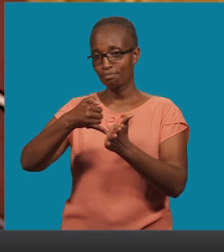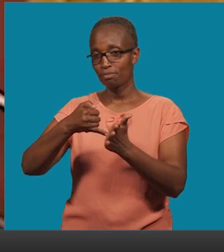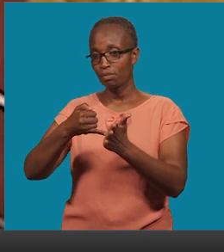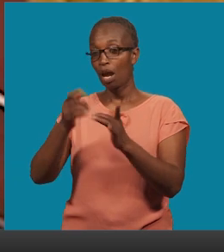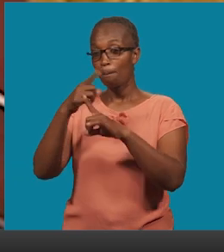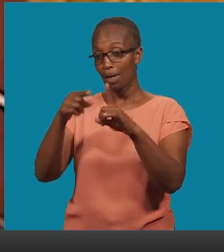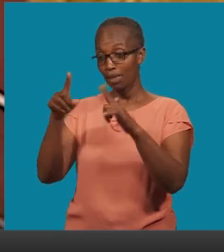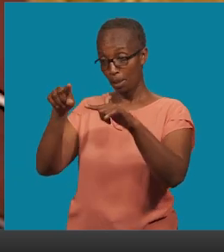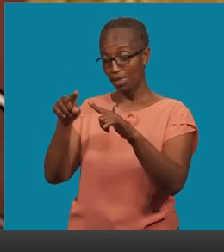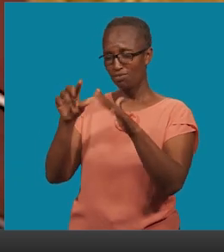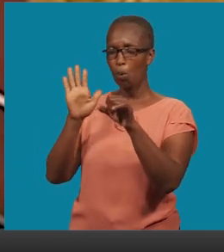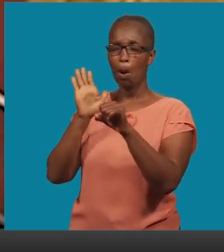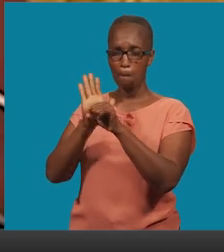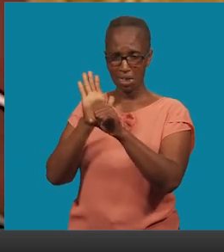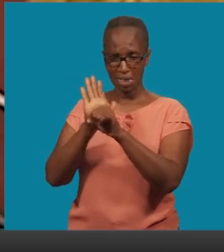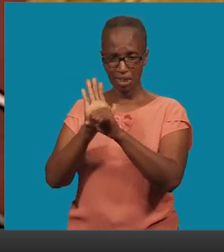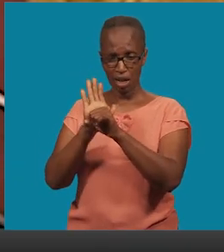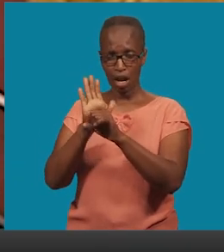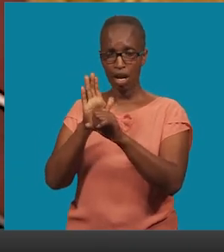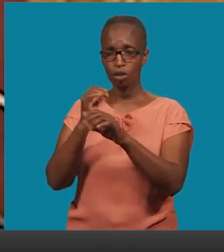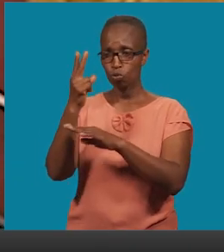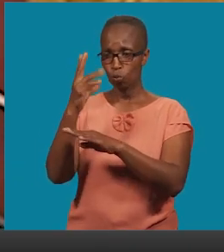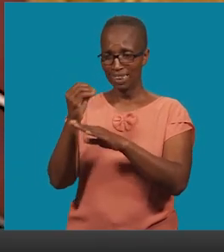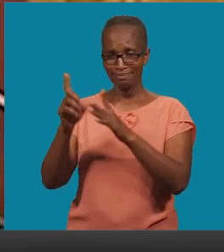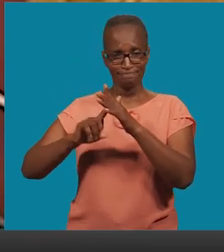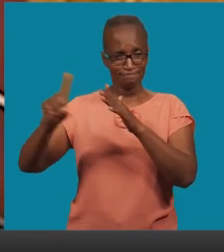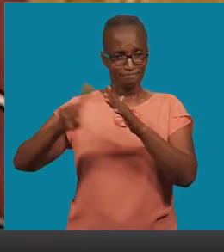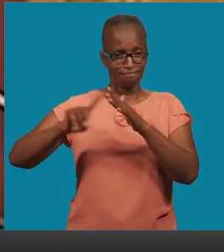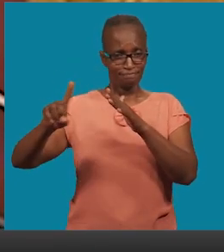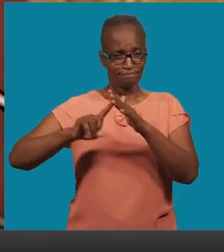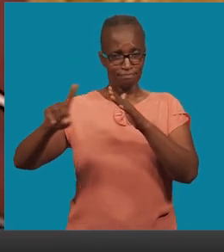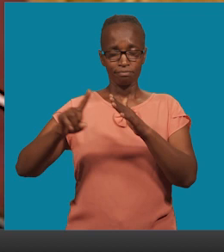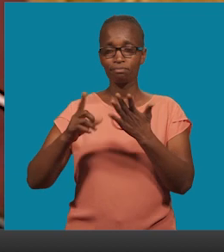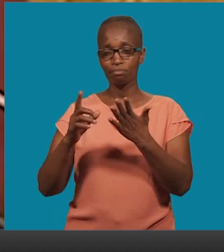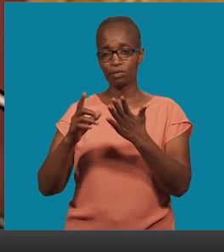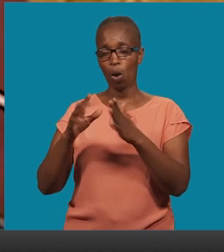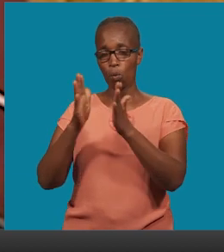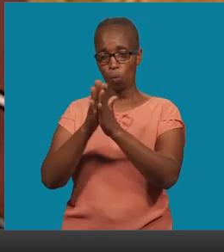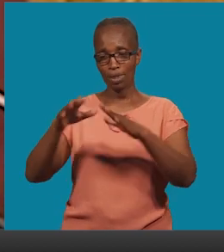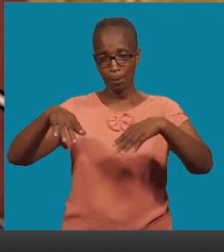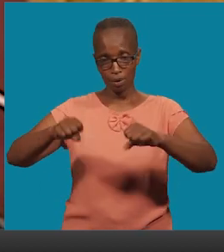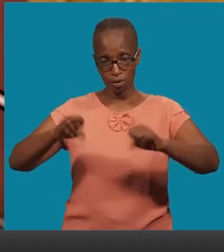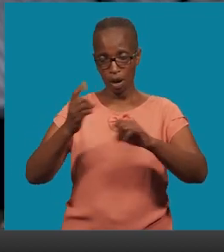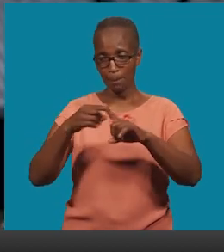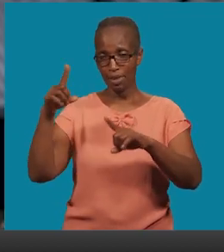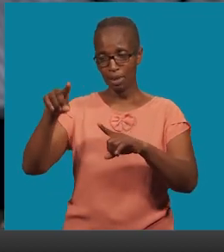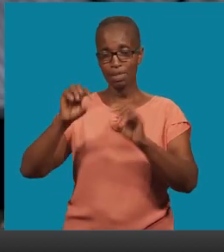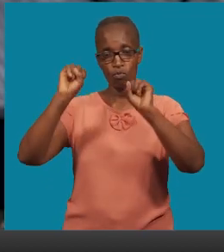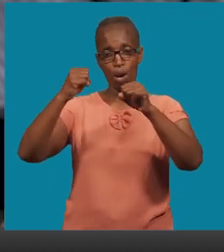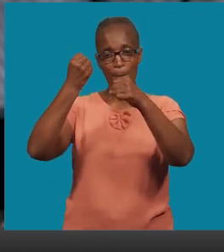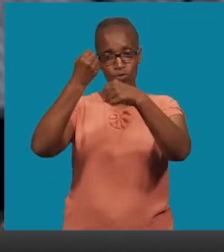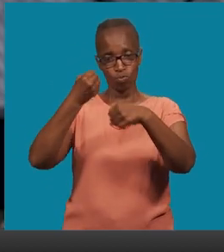It is not enough for the two of you to come and prostrate yourselves before the